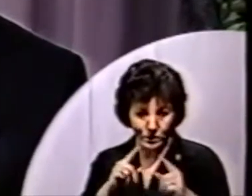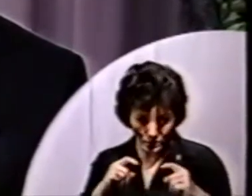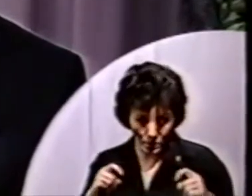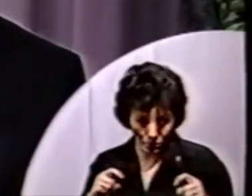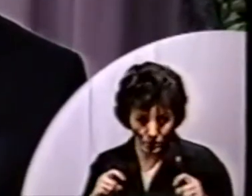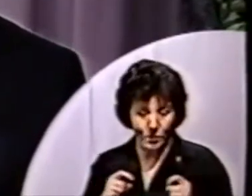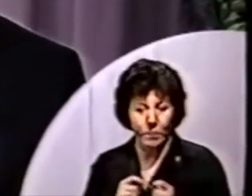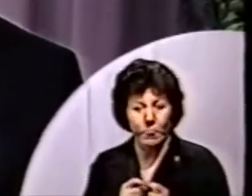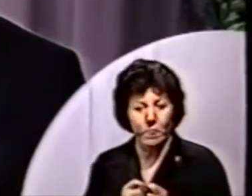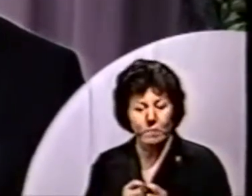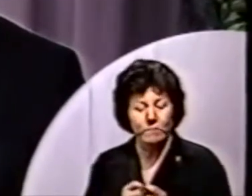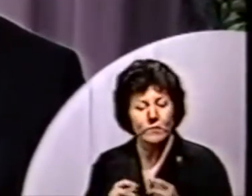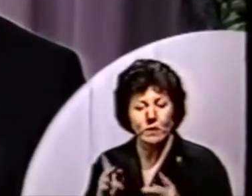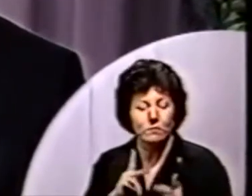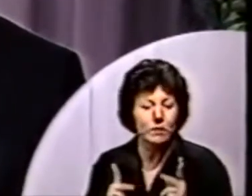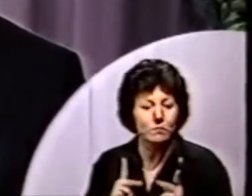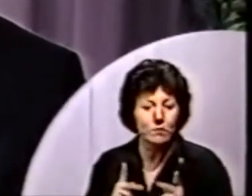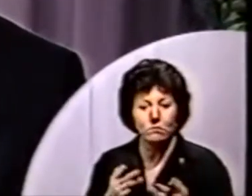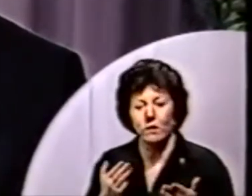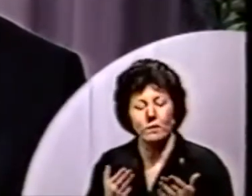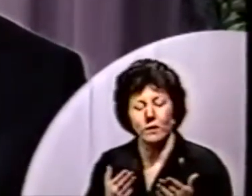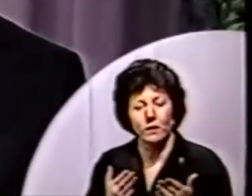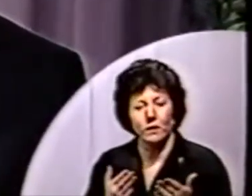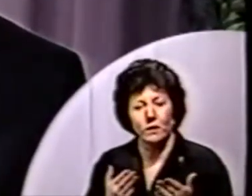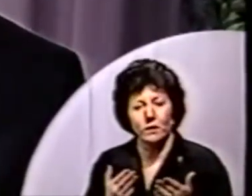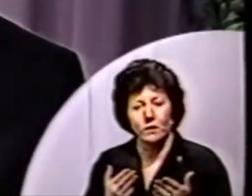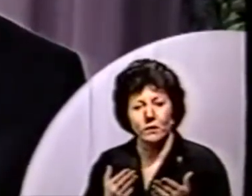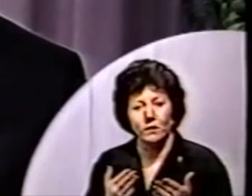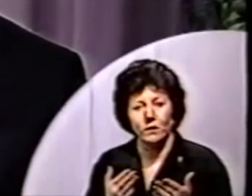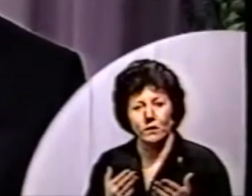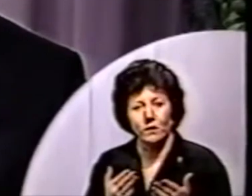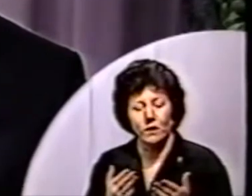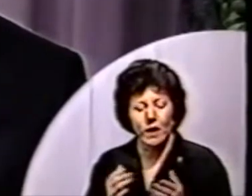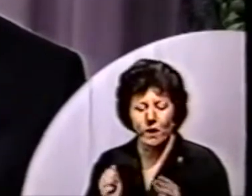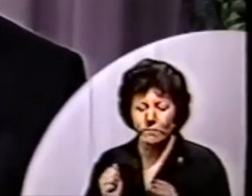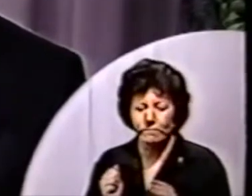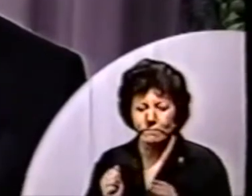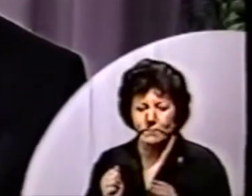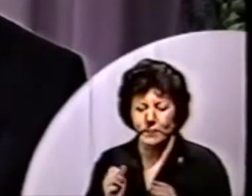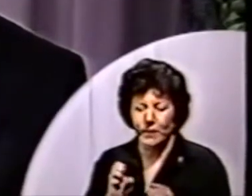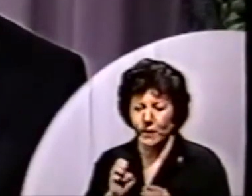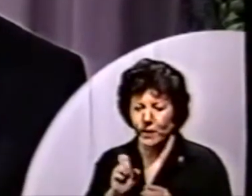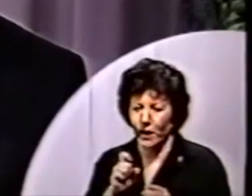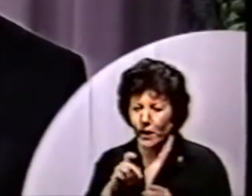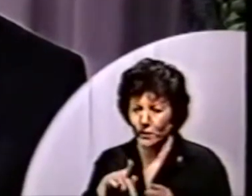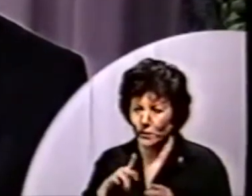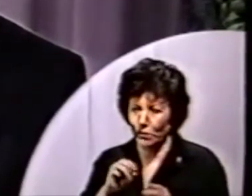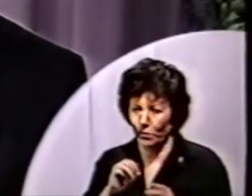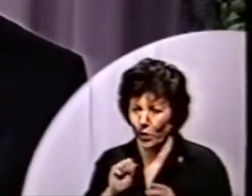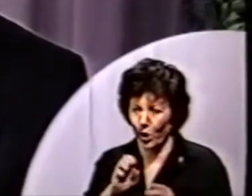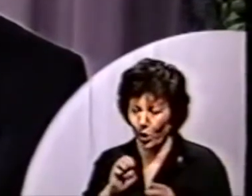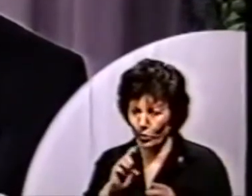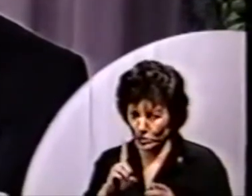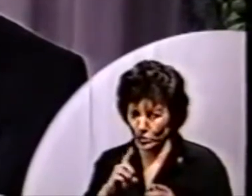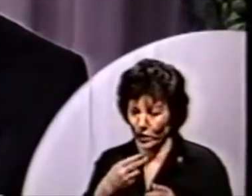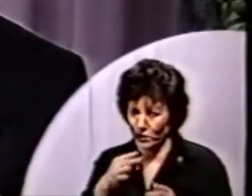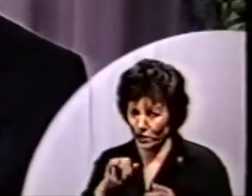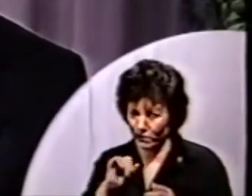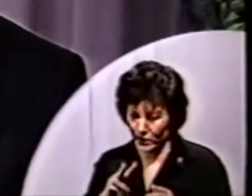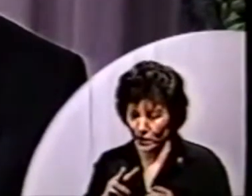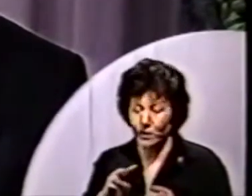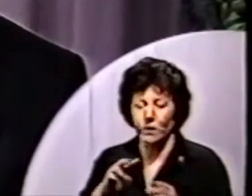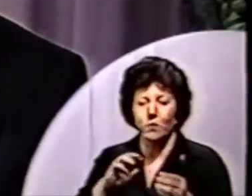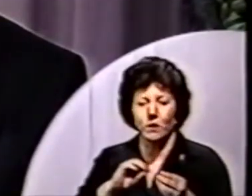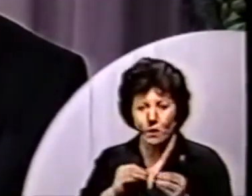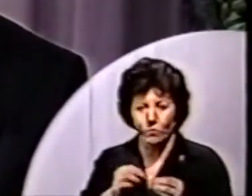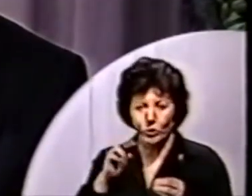who wouldn't normally be exposed to HIV. Phase two testing gets a little broader